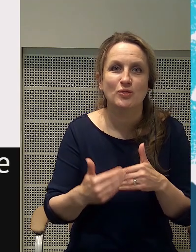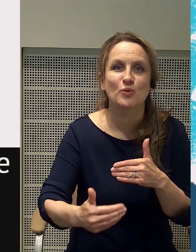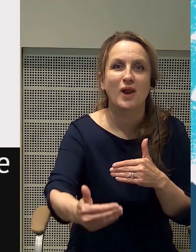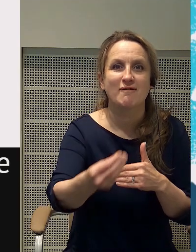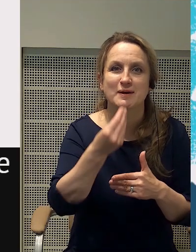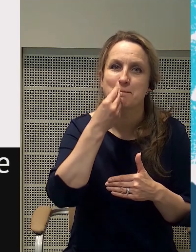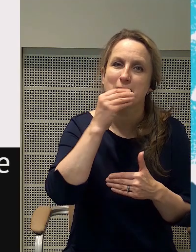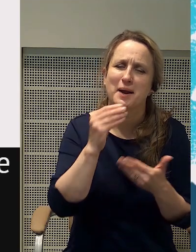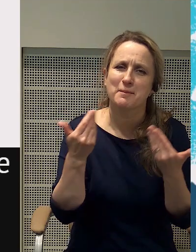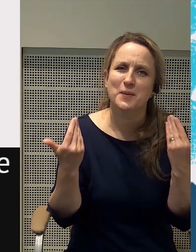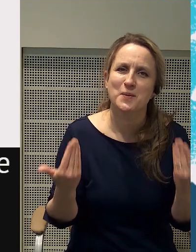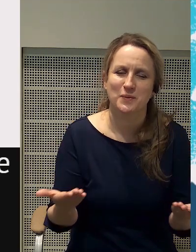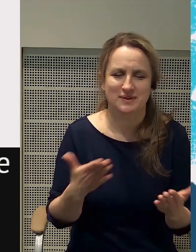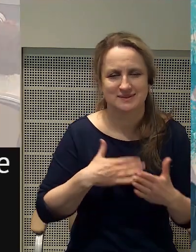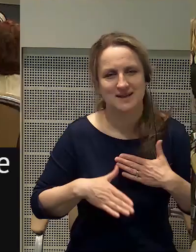Thank you, Vanessa.